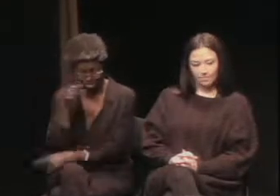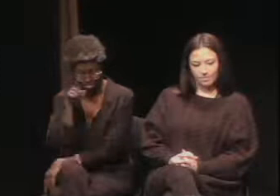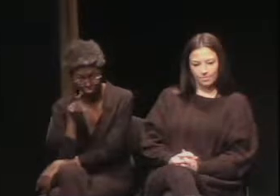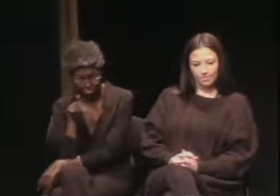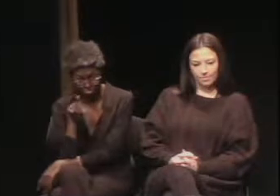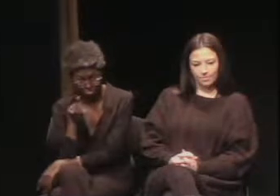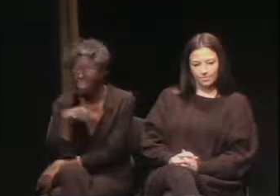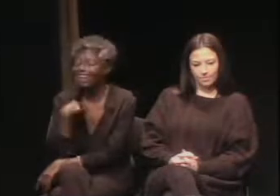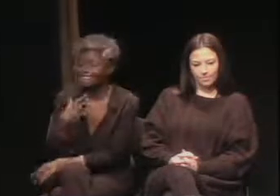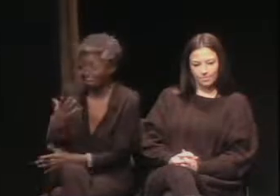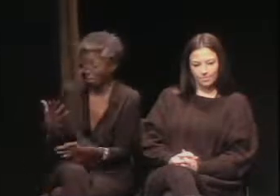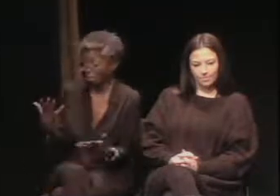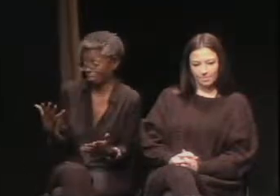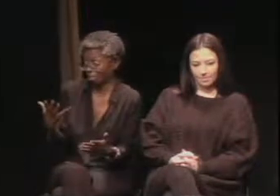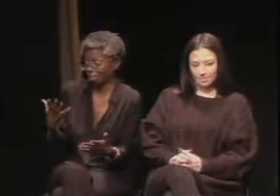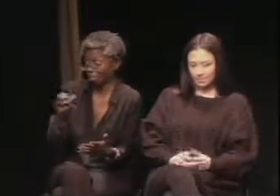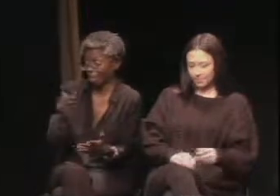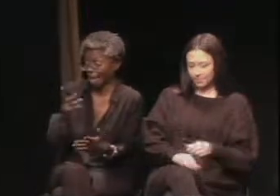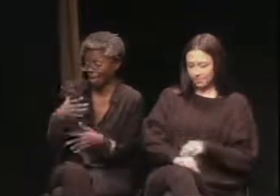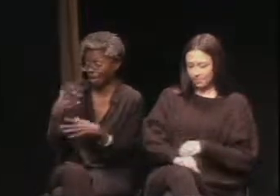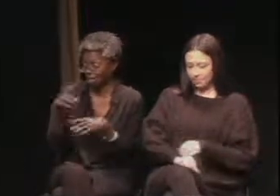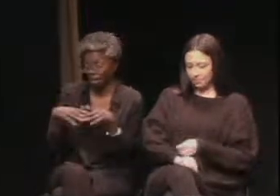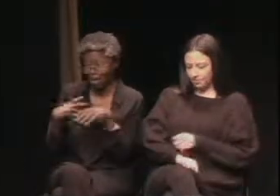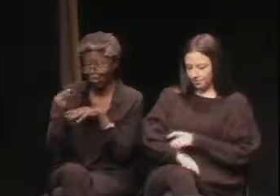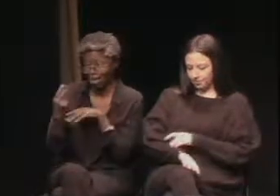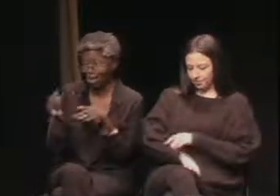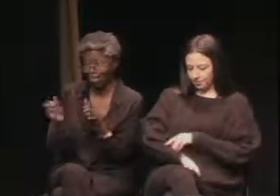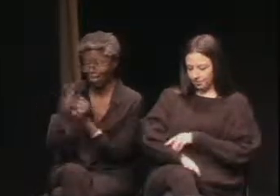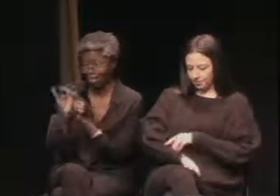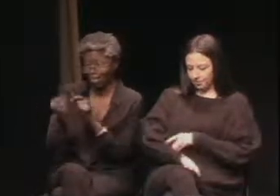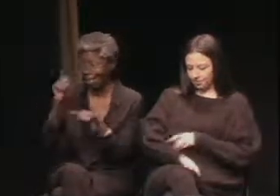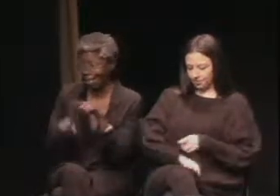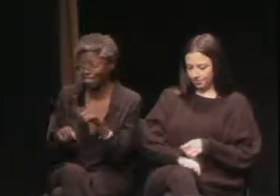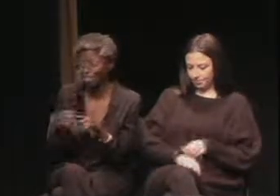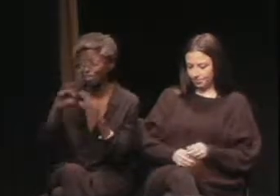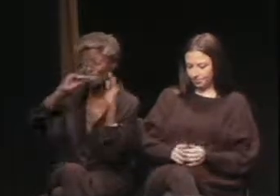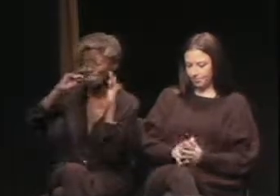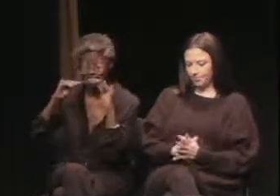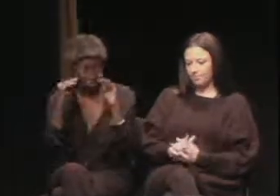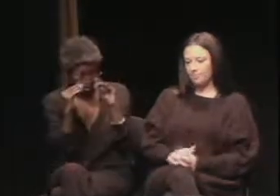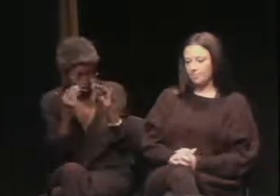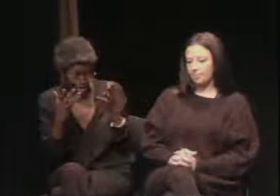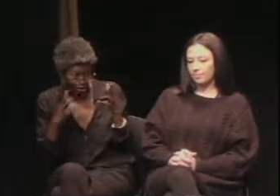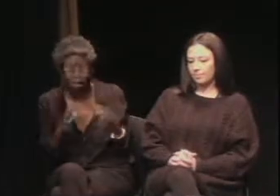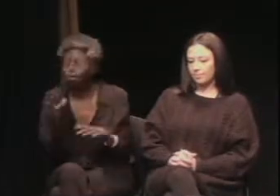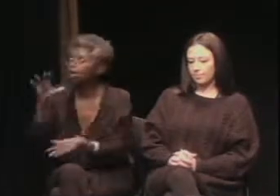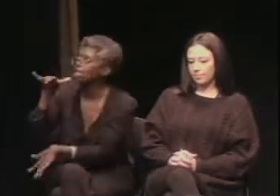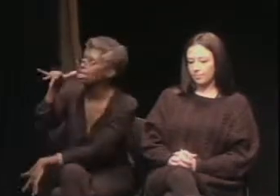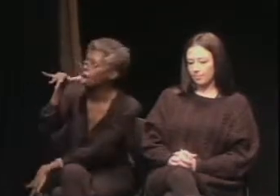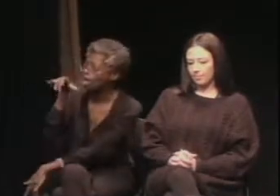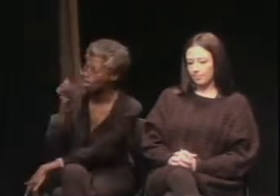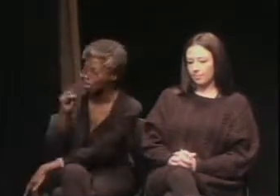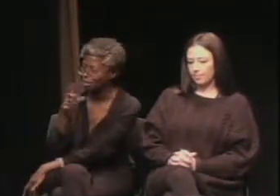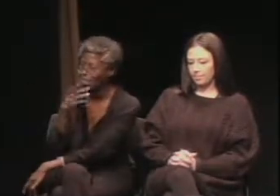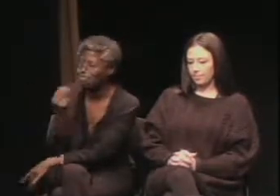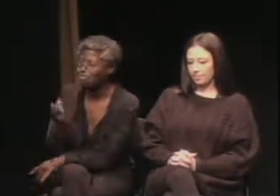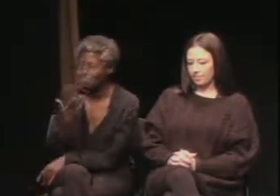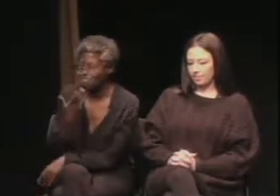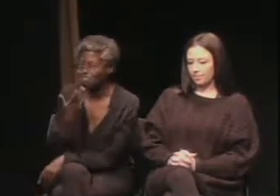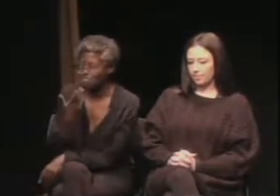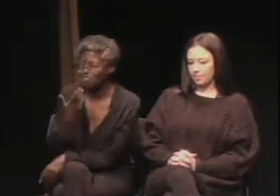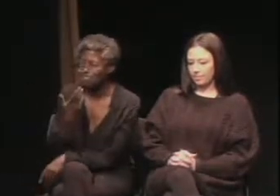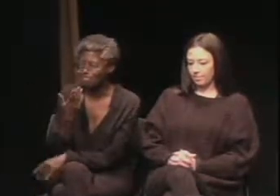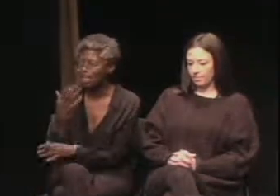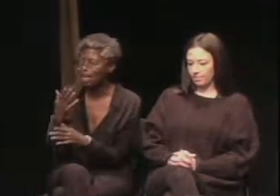I just want to go outside. Right. She was teaching you already not for the pledge also. Yeah. No, yeah. I couldn't